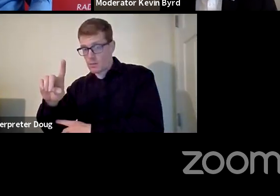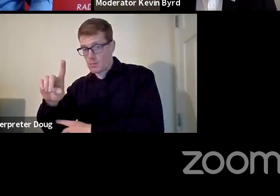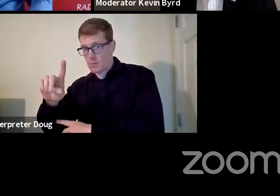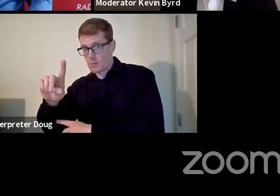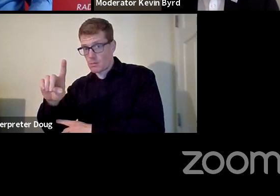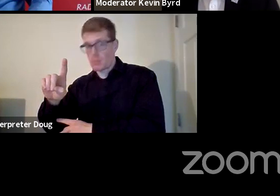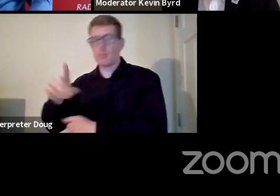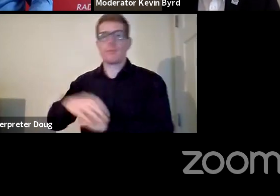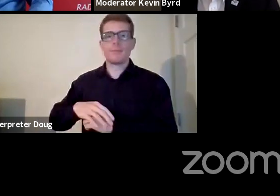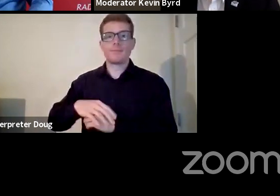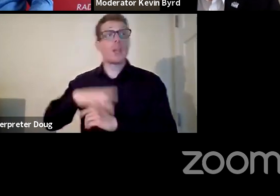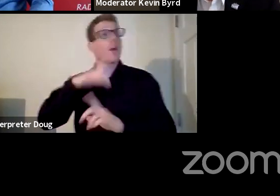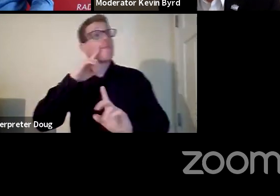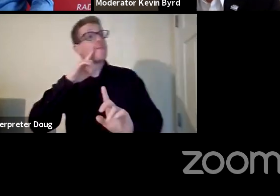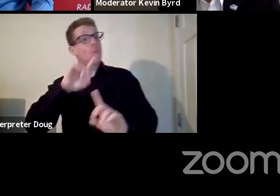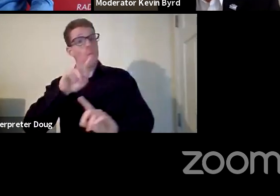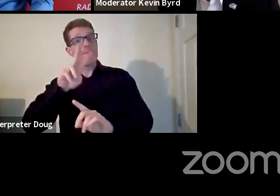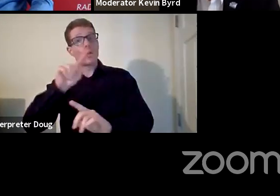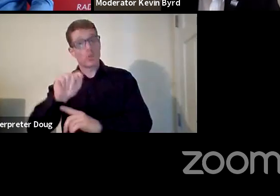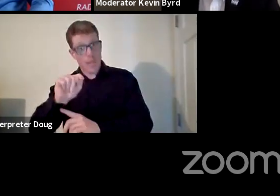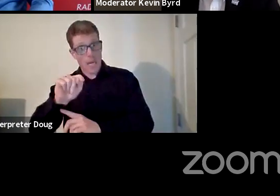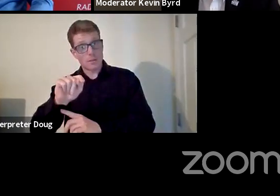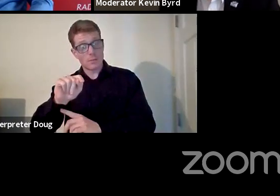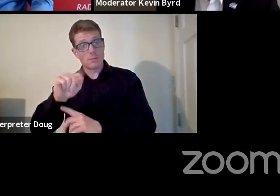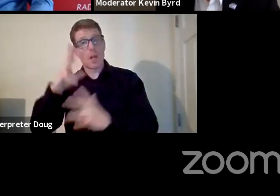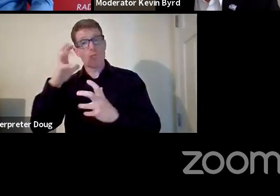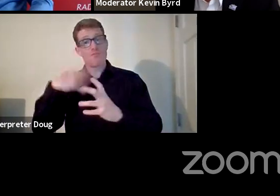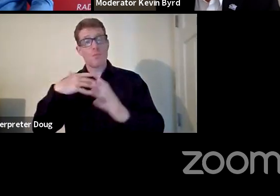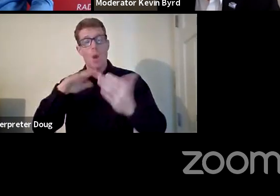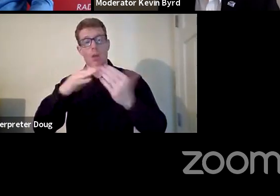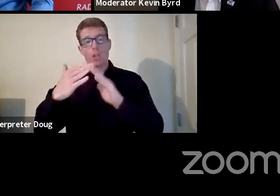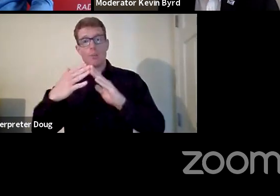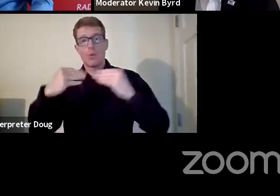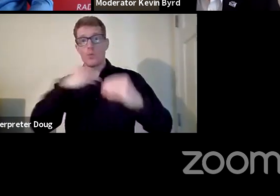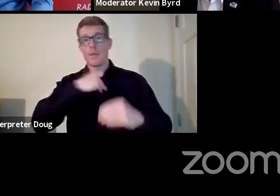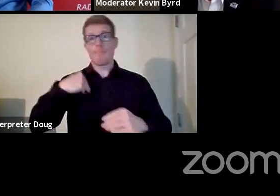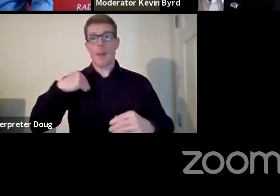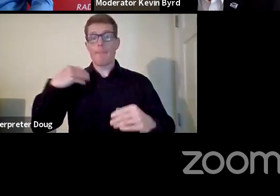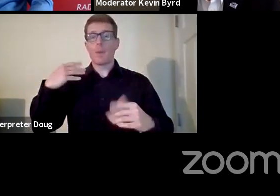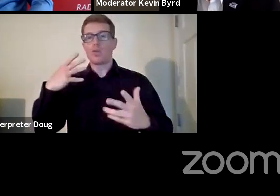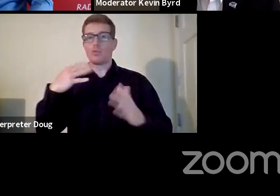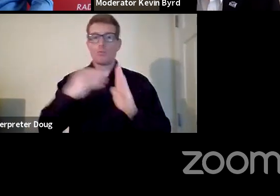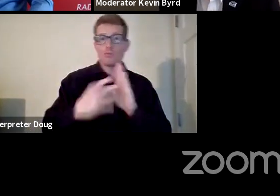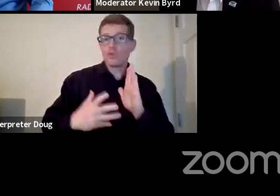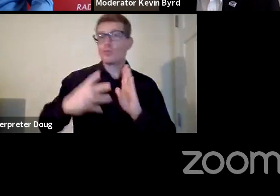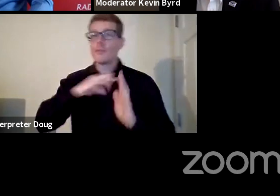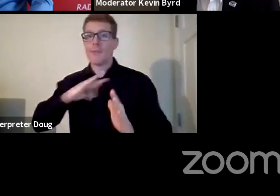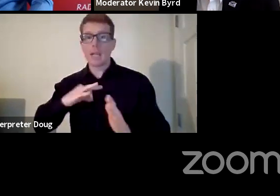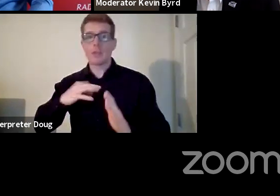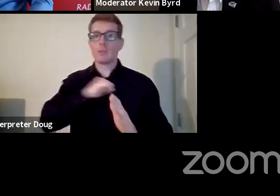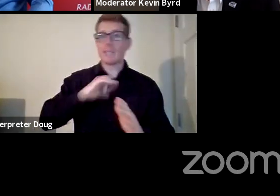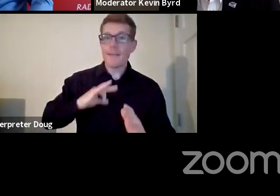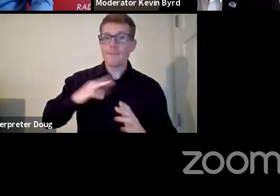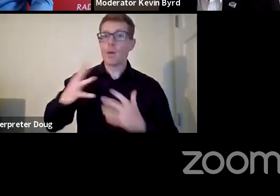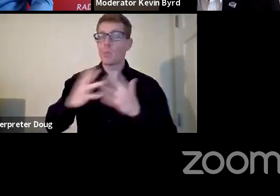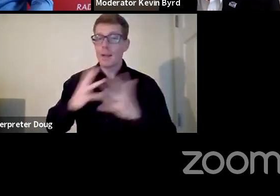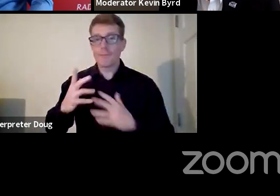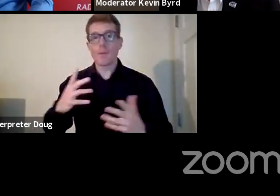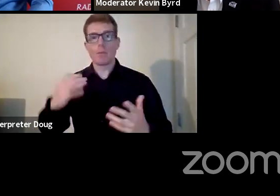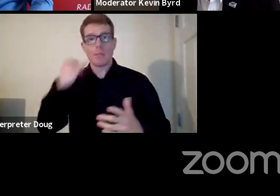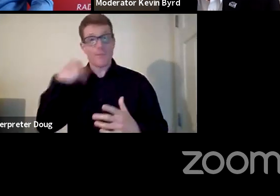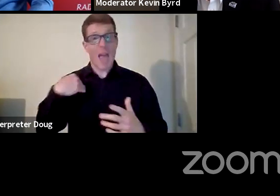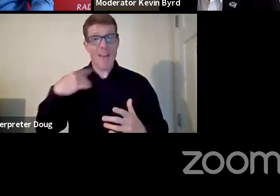540-831-5401. And for Virginia Tech, we're asking community members, students, faculty, staff, anybody who has questions